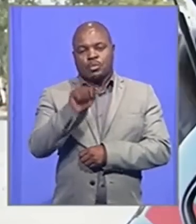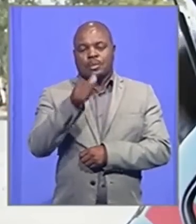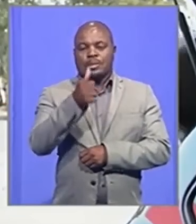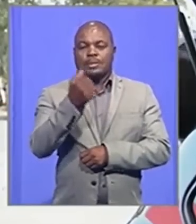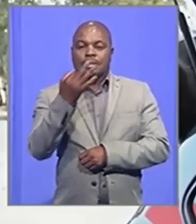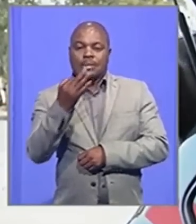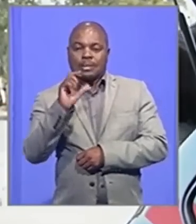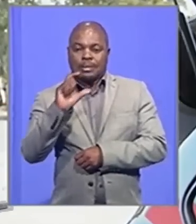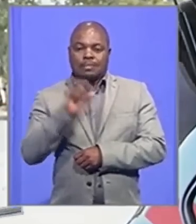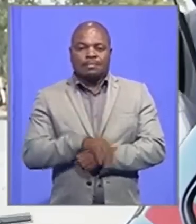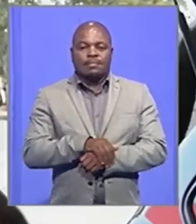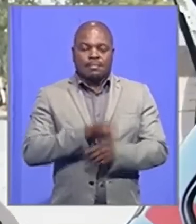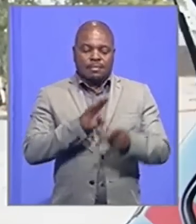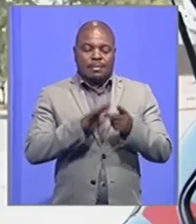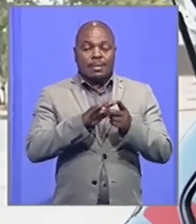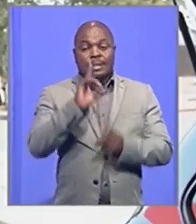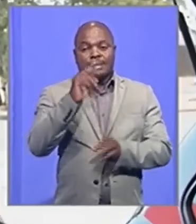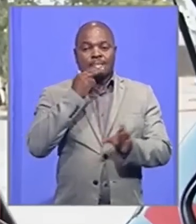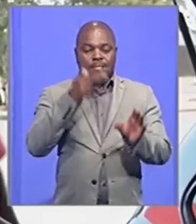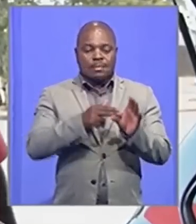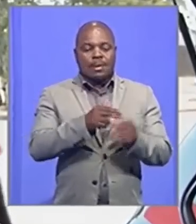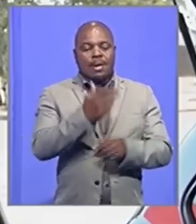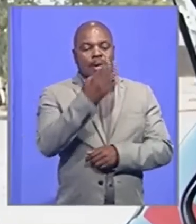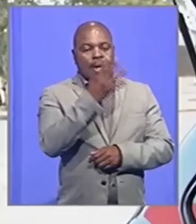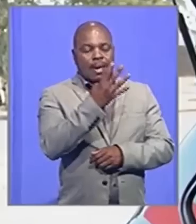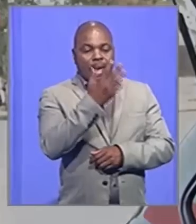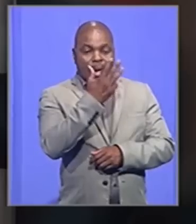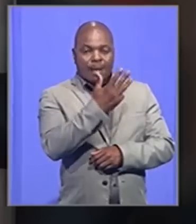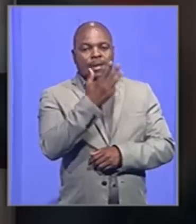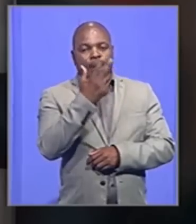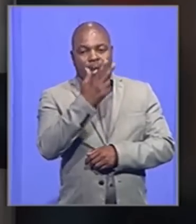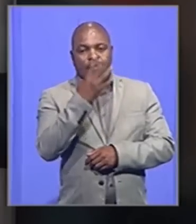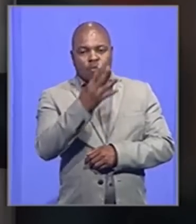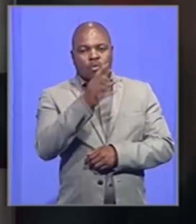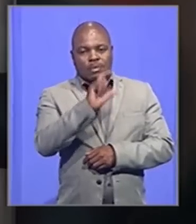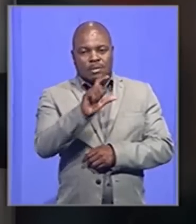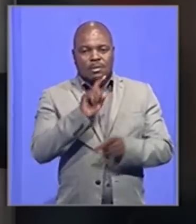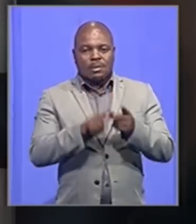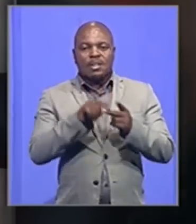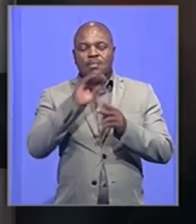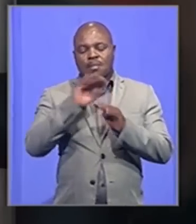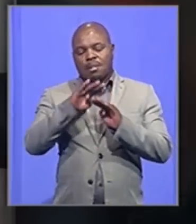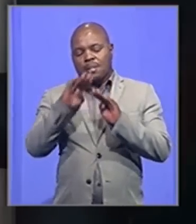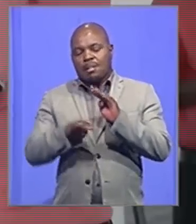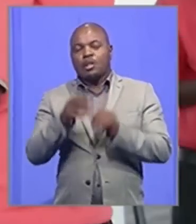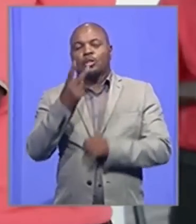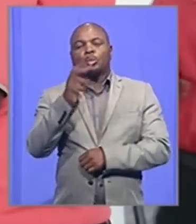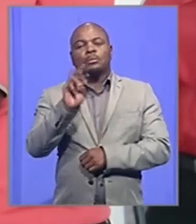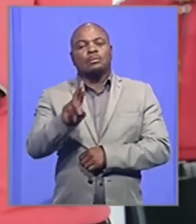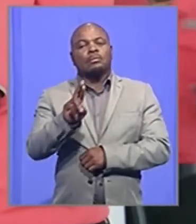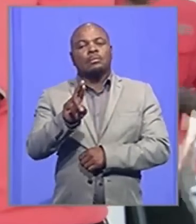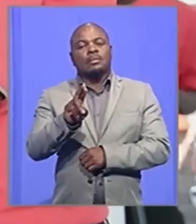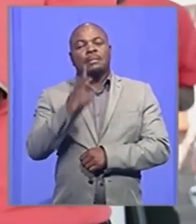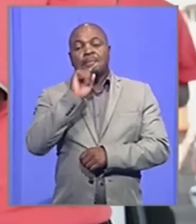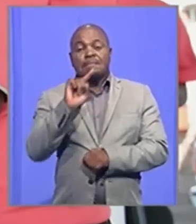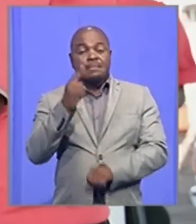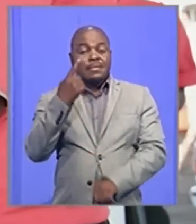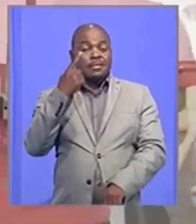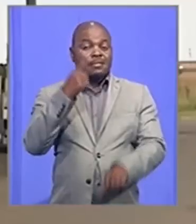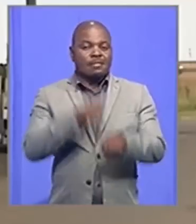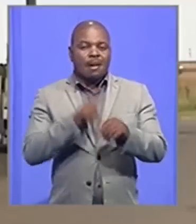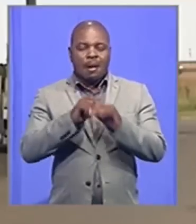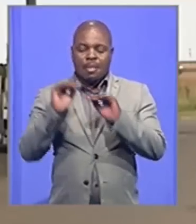R22.63. Diesel e tla fokotsega ka 84 cents, mme seo se baya tlhotlhwa ya yona mo tlase ga R20 litara, e leng lekgetlho la ntlha fa e